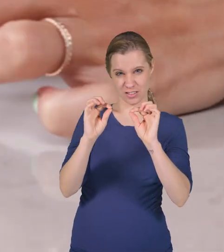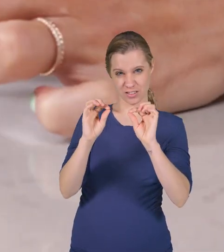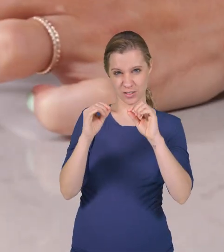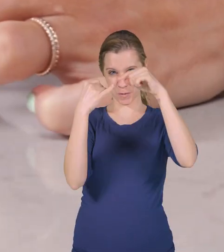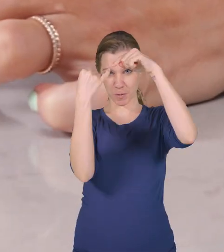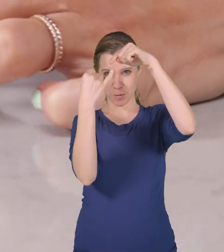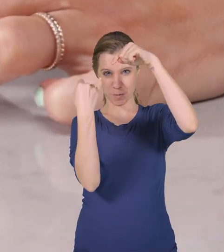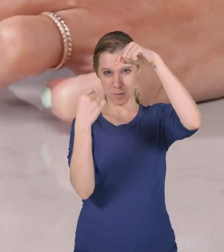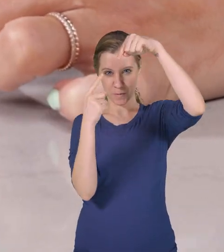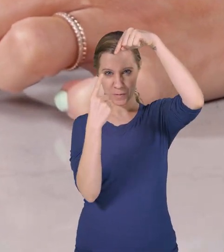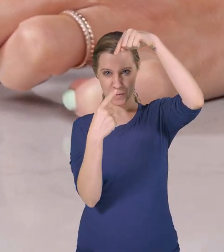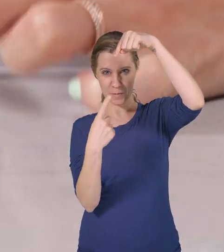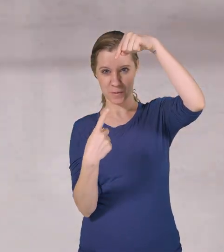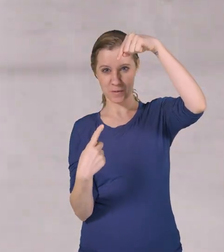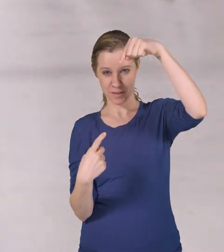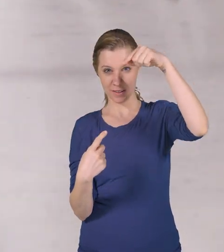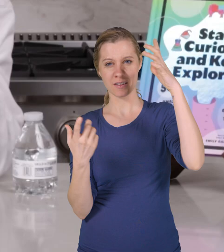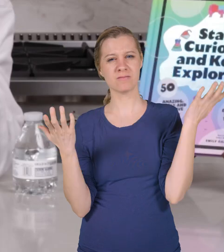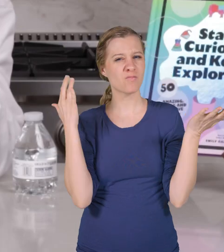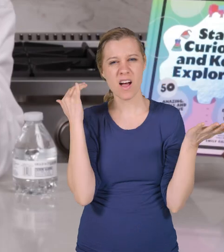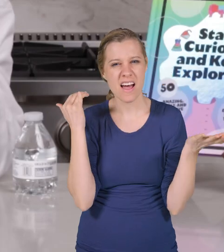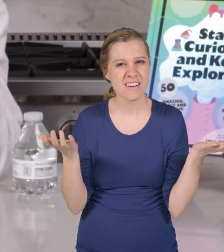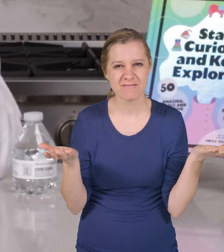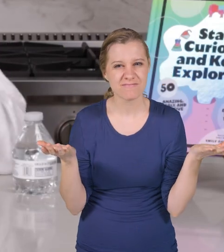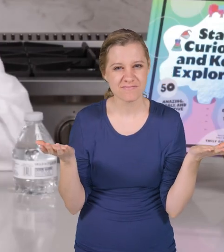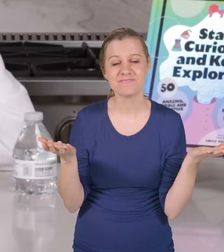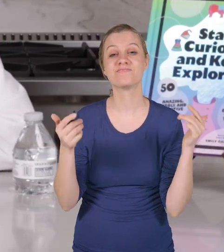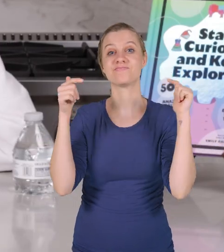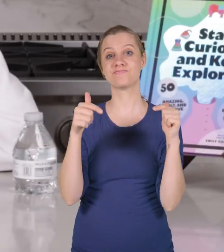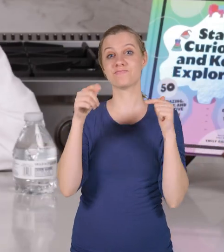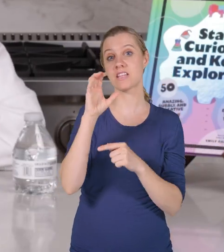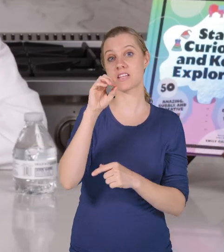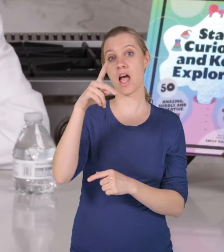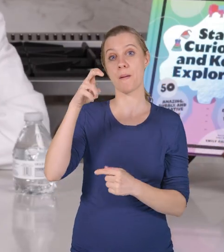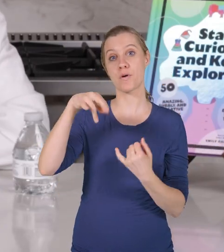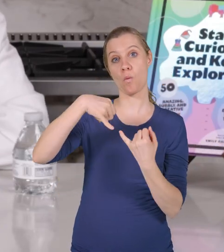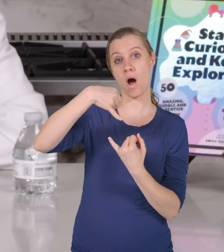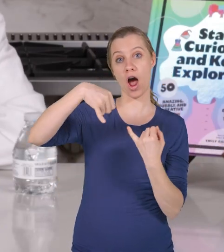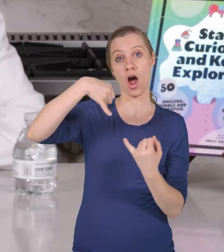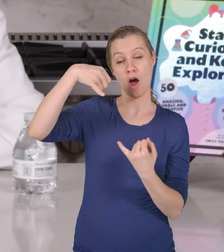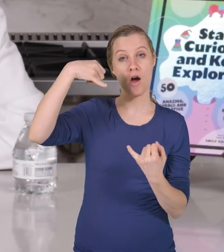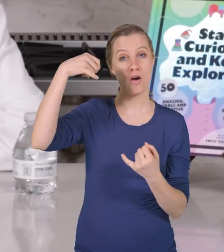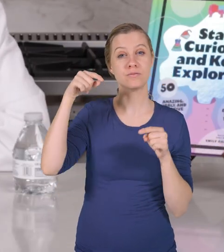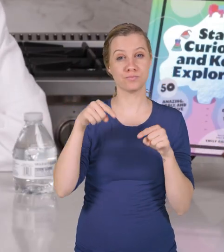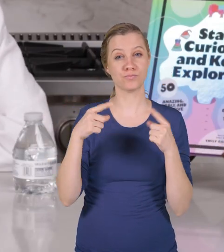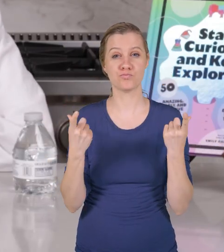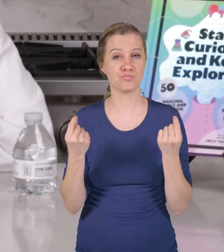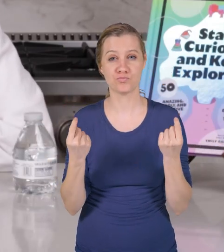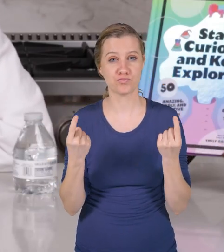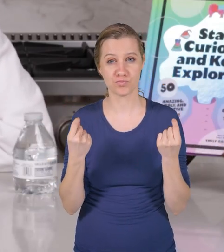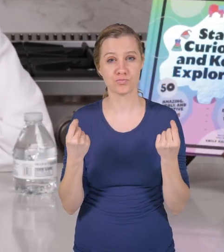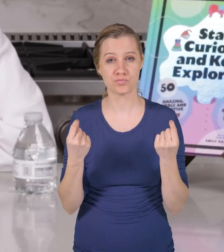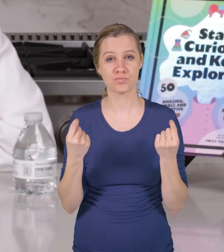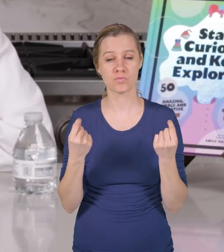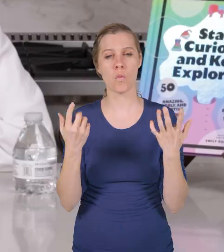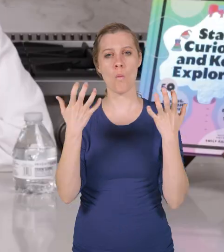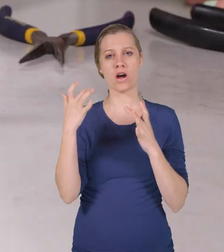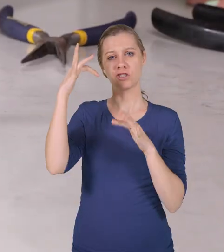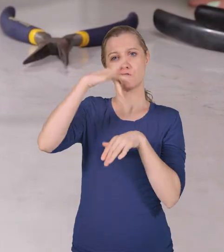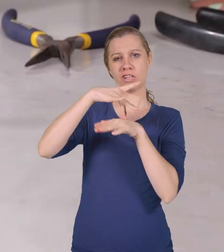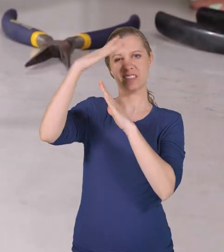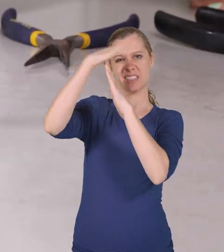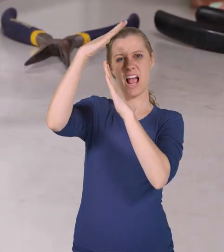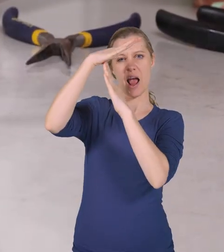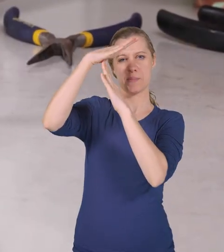stretch my wire structure down. Here's why. What we're trying to do is get our copper wire